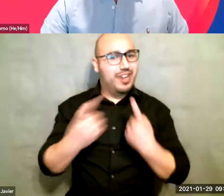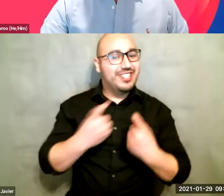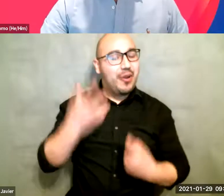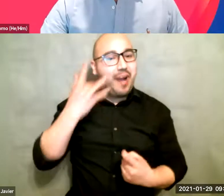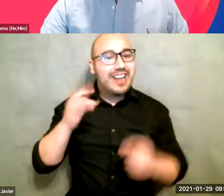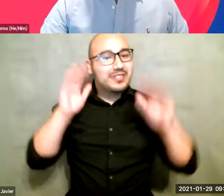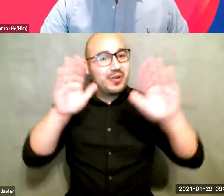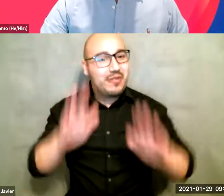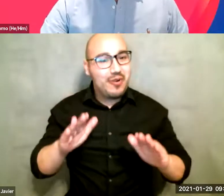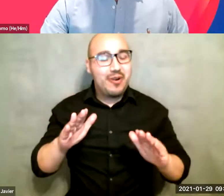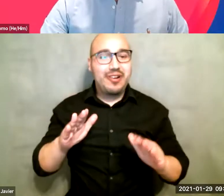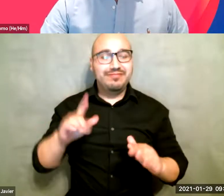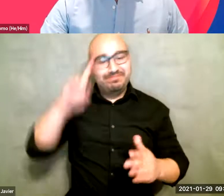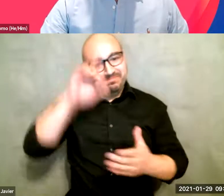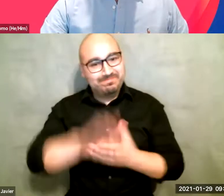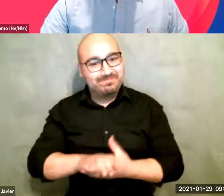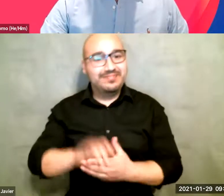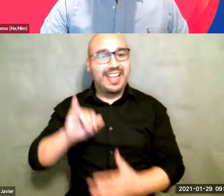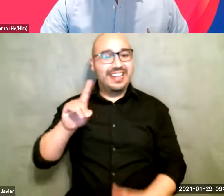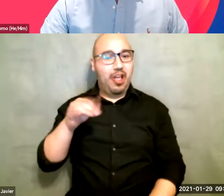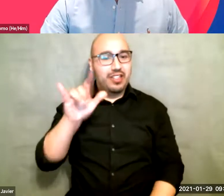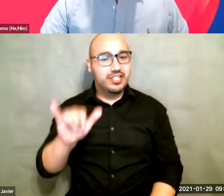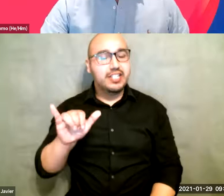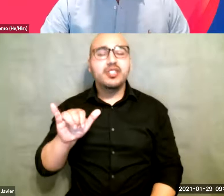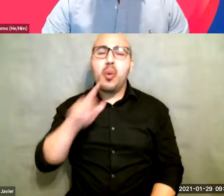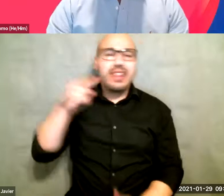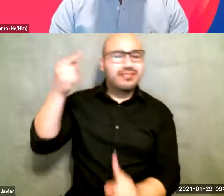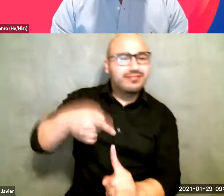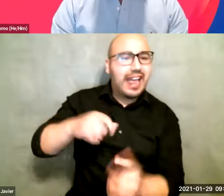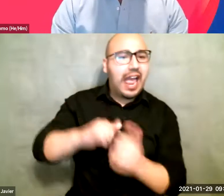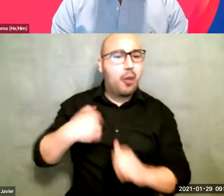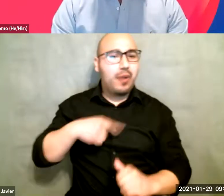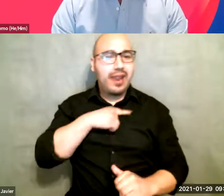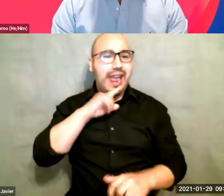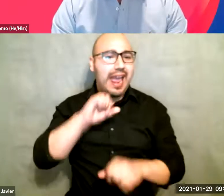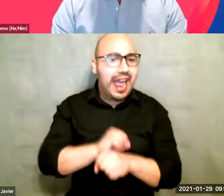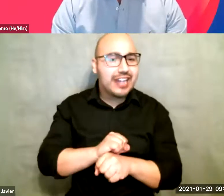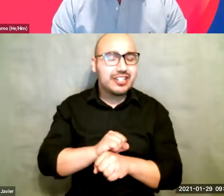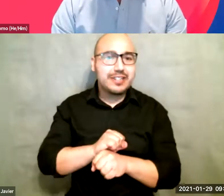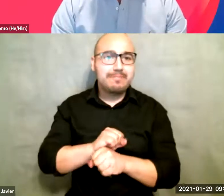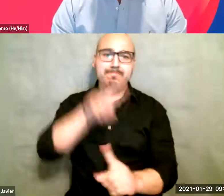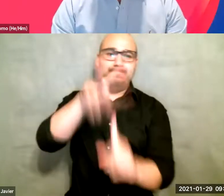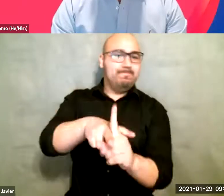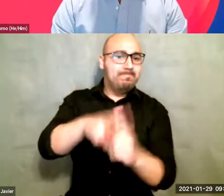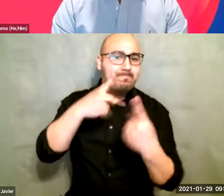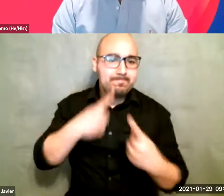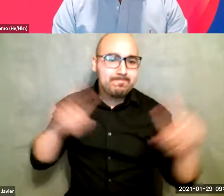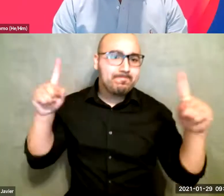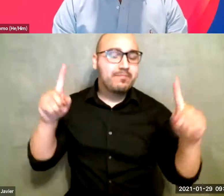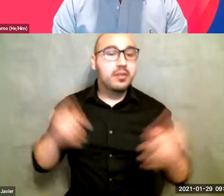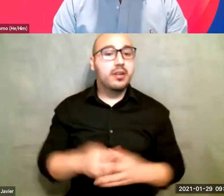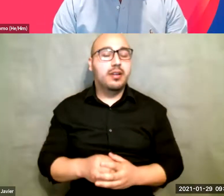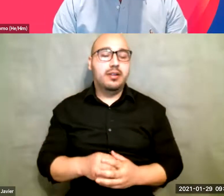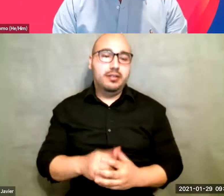of ideology. The questions come down to, well, how do we actually do this, right? And it certainly is no